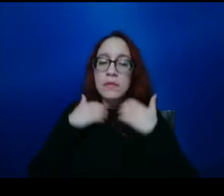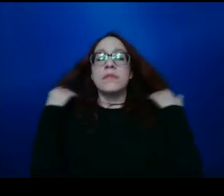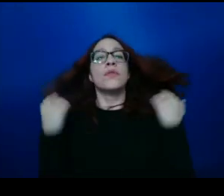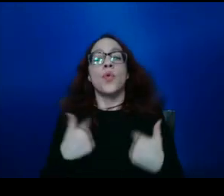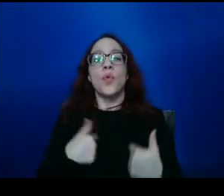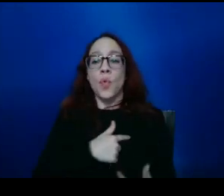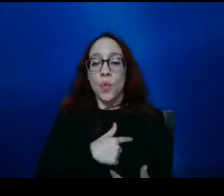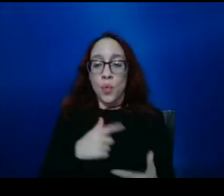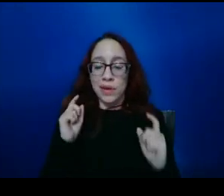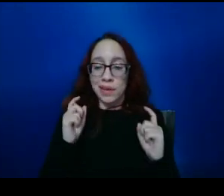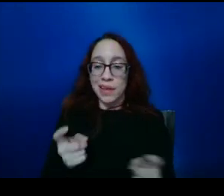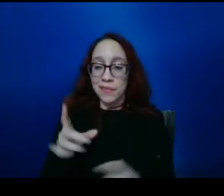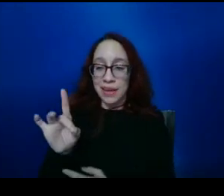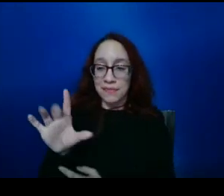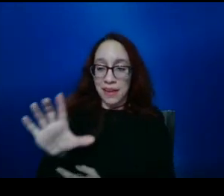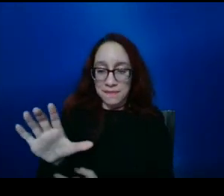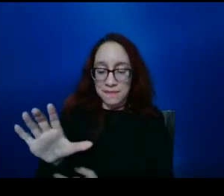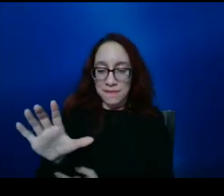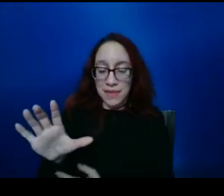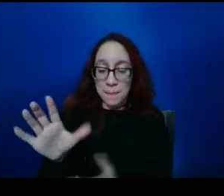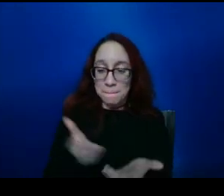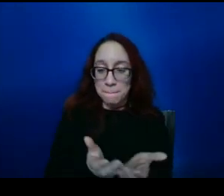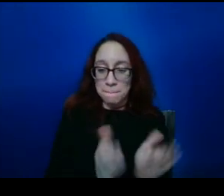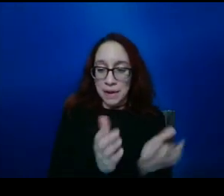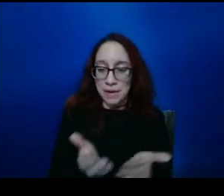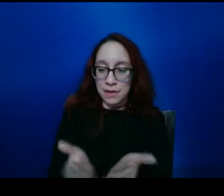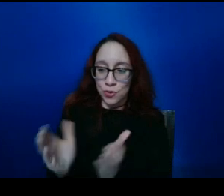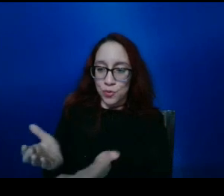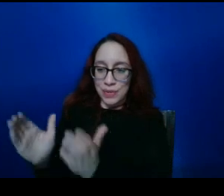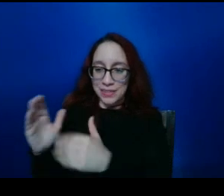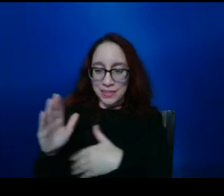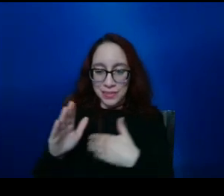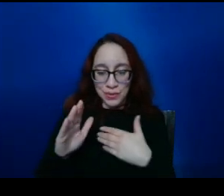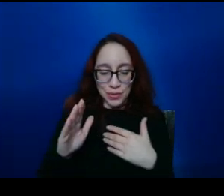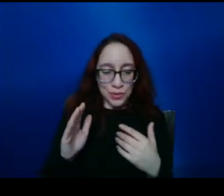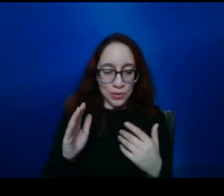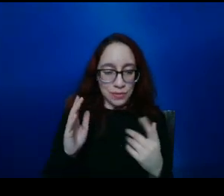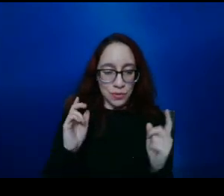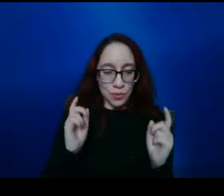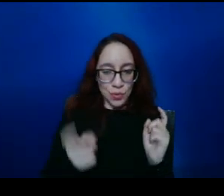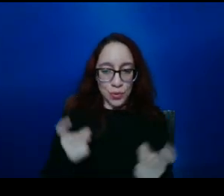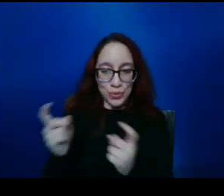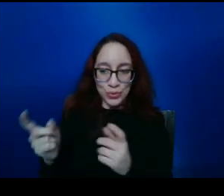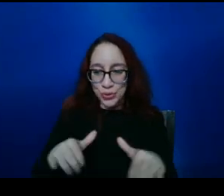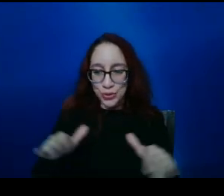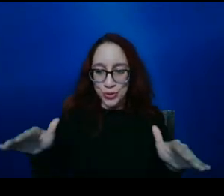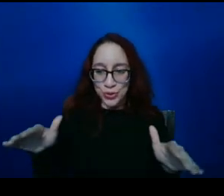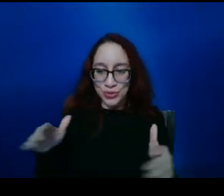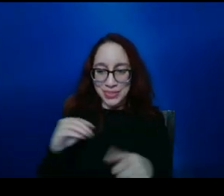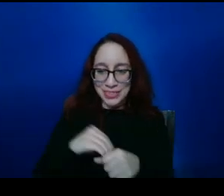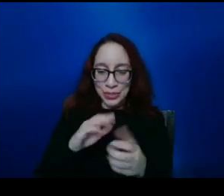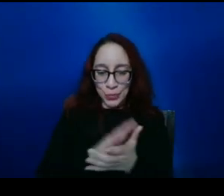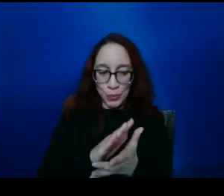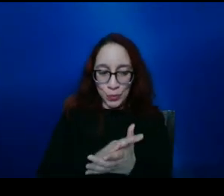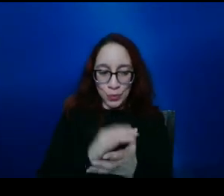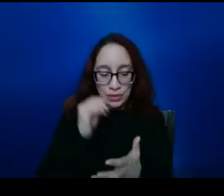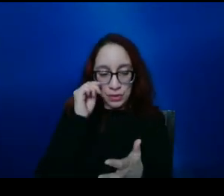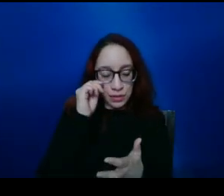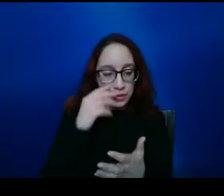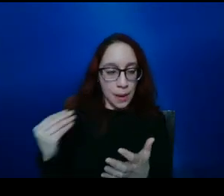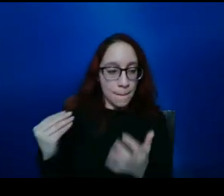to give 85 baskets out to children in our schools,